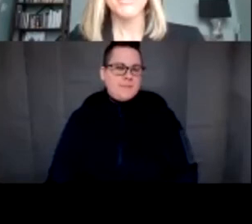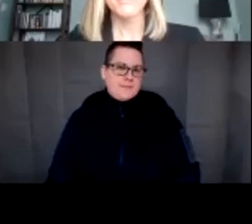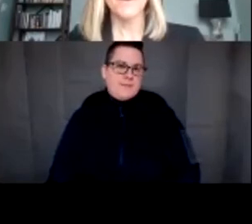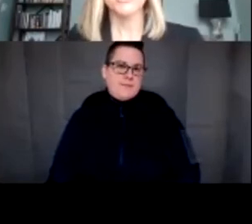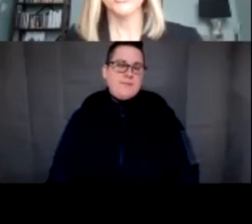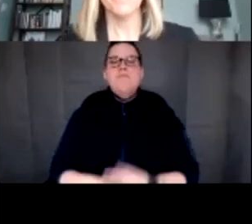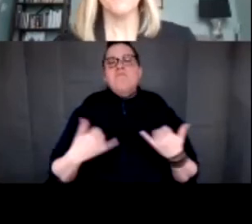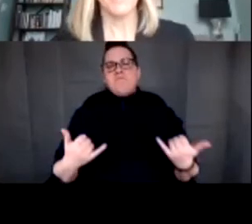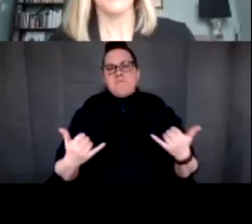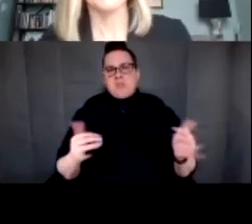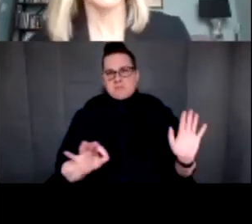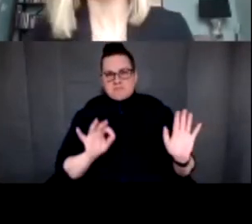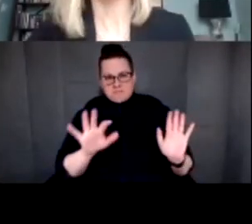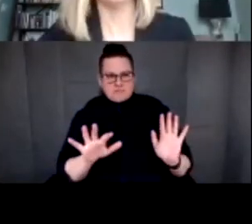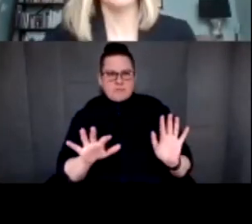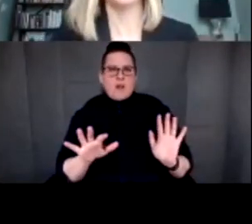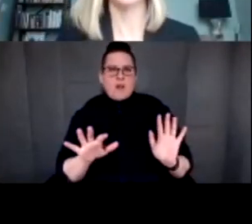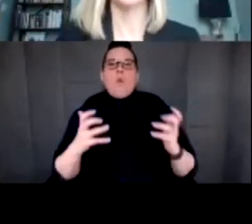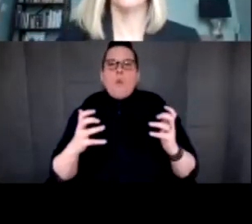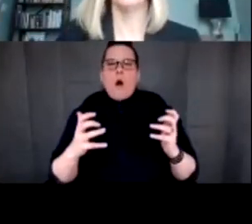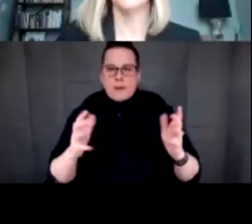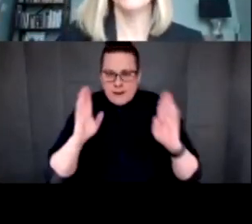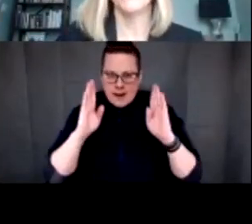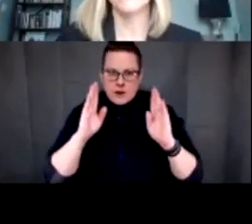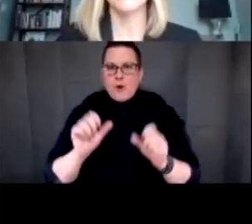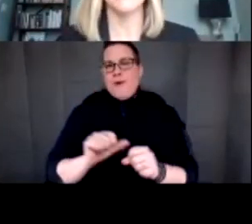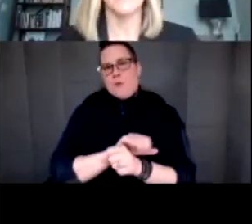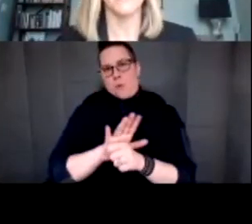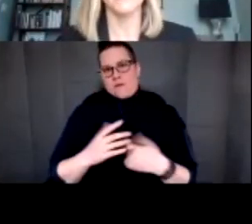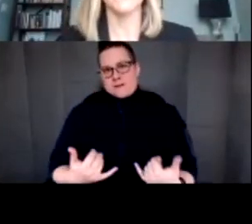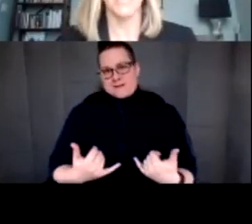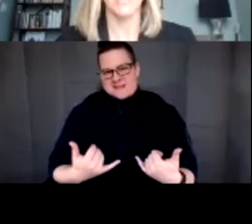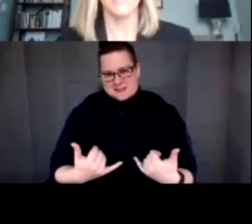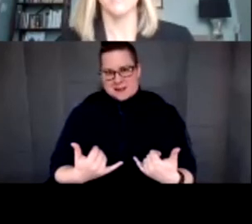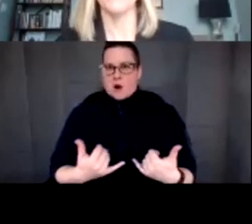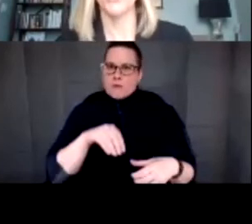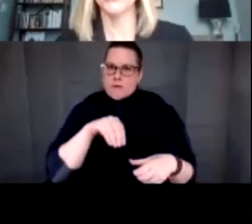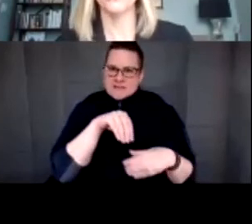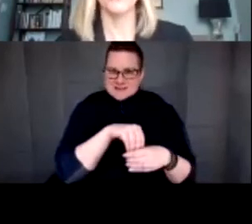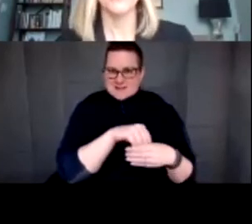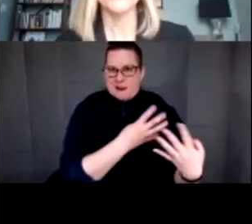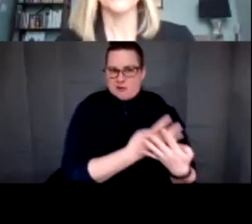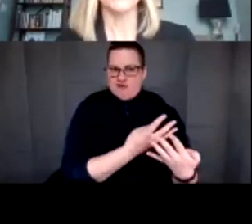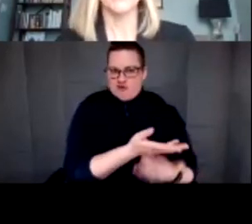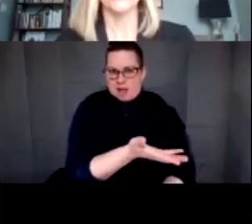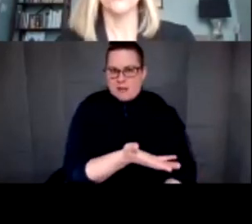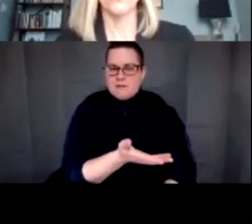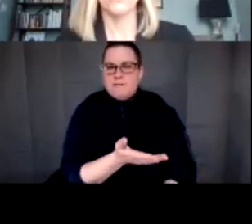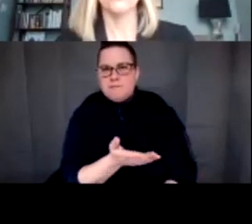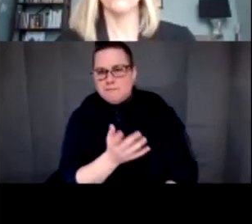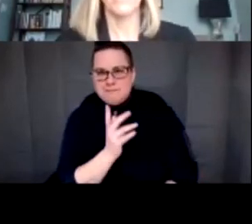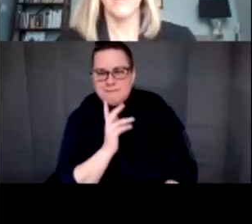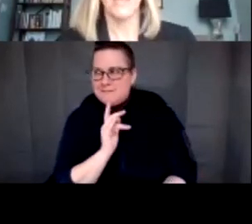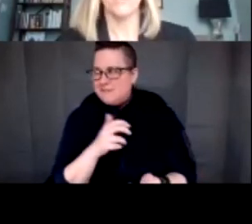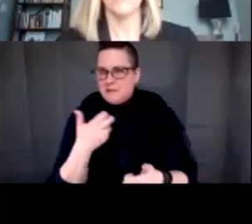Now, I just wanted to jump attention a bit to COVID-19 on the inside. It's hard to certainly